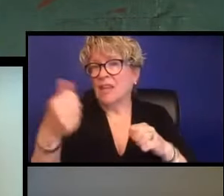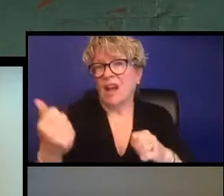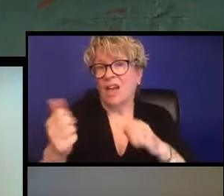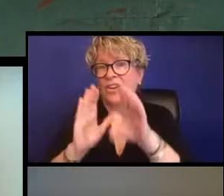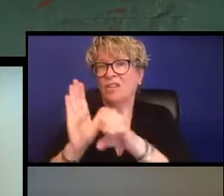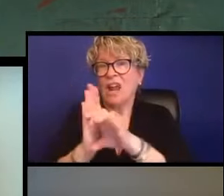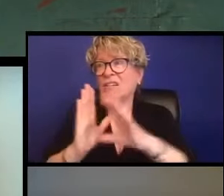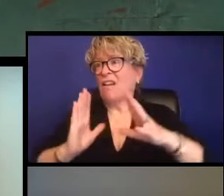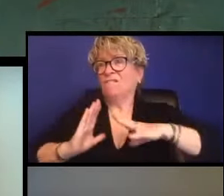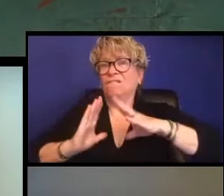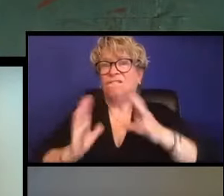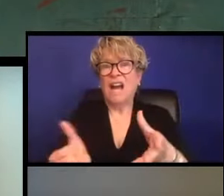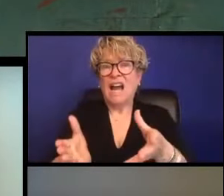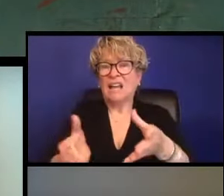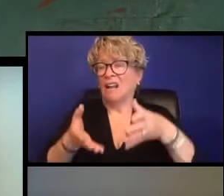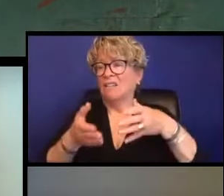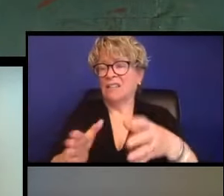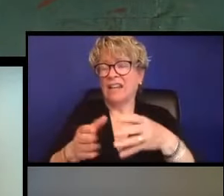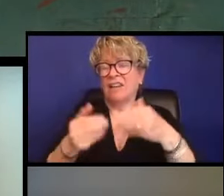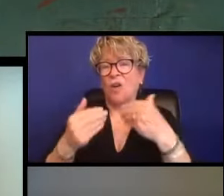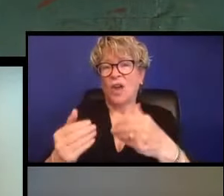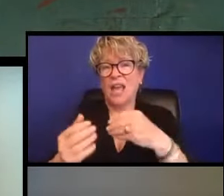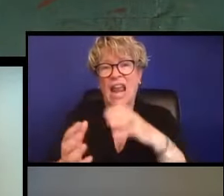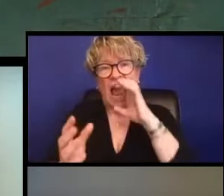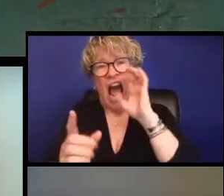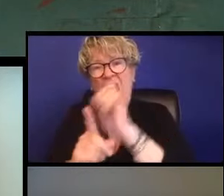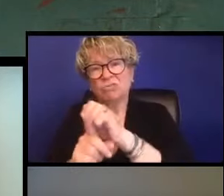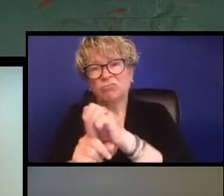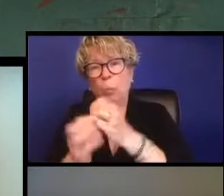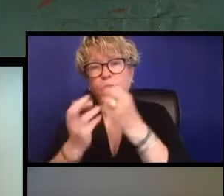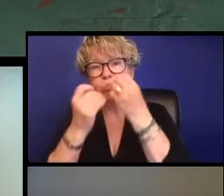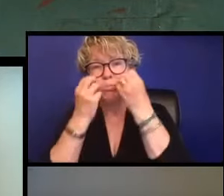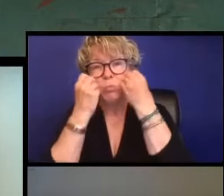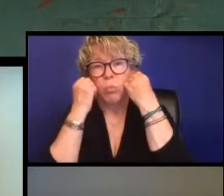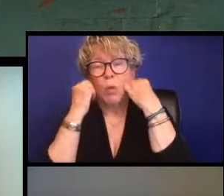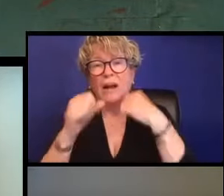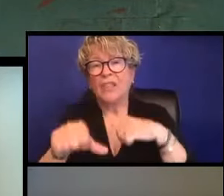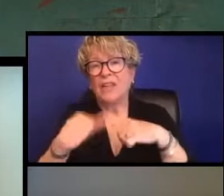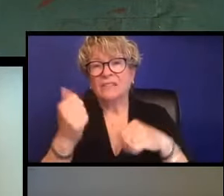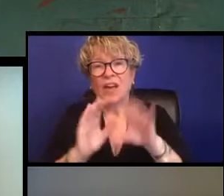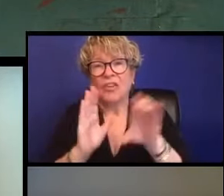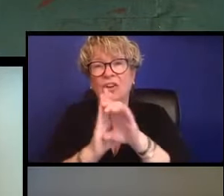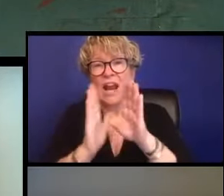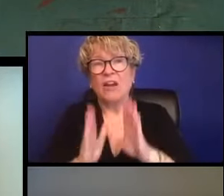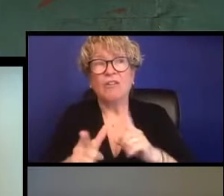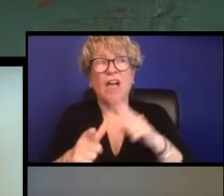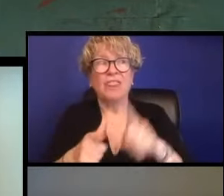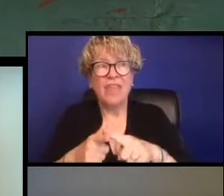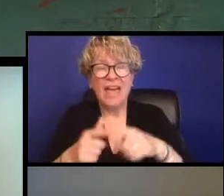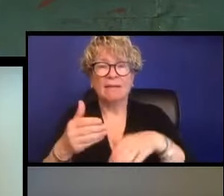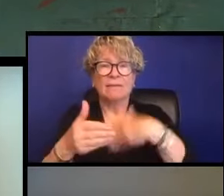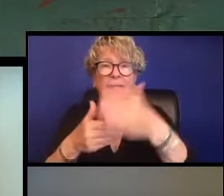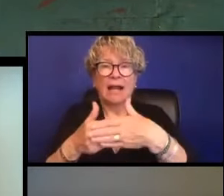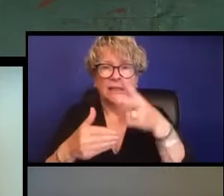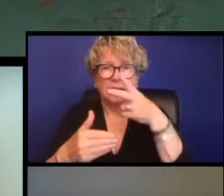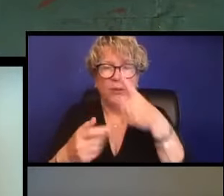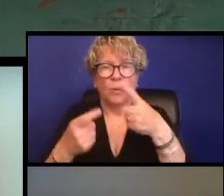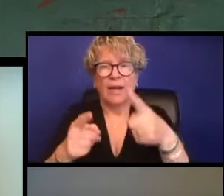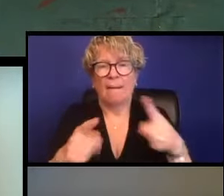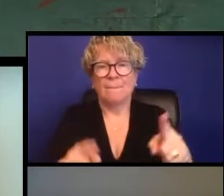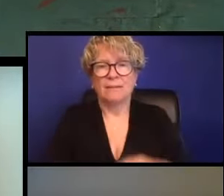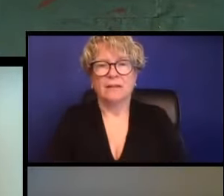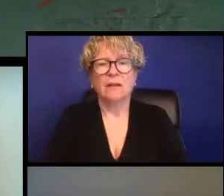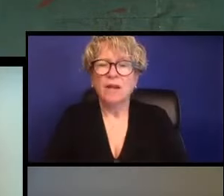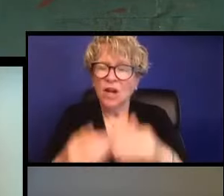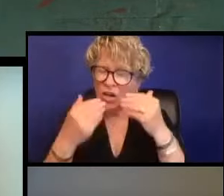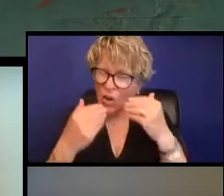and face consequences. You know, let's not have some, you know, deus ex machina like come in and go, no, you cannot eat that character. Eat the character